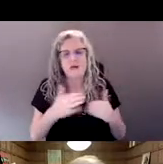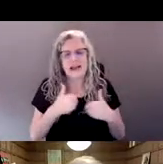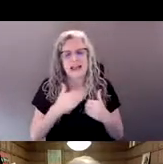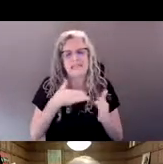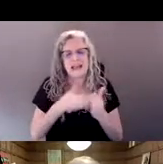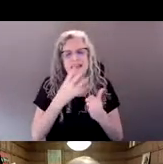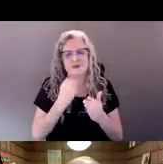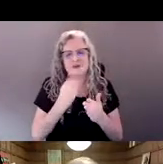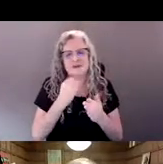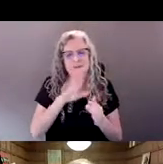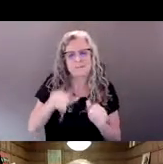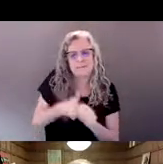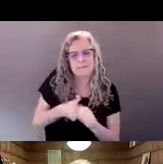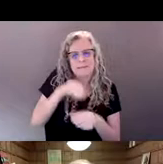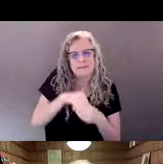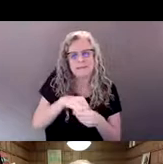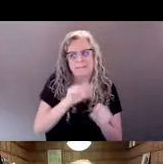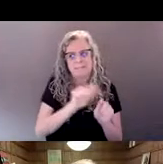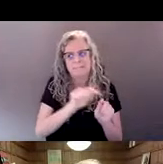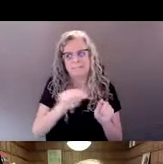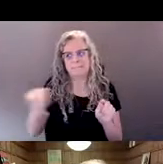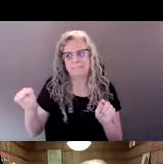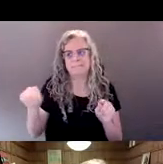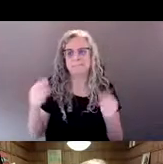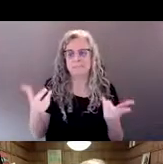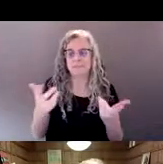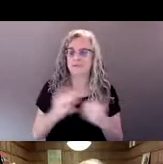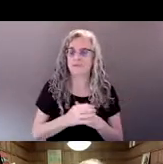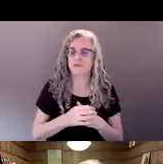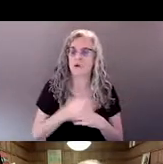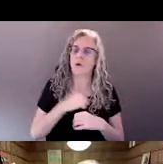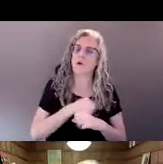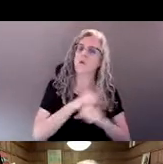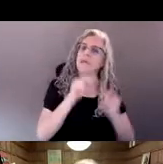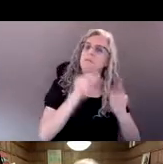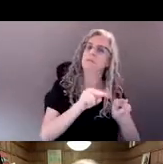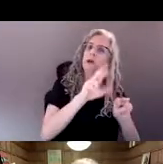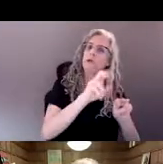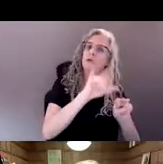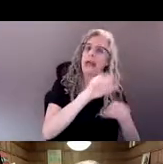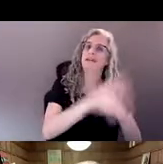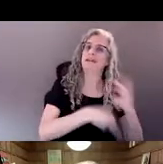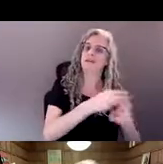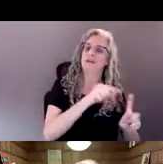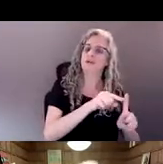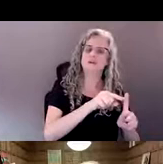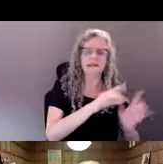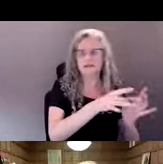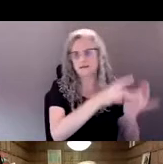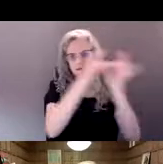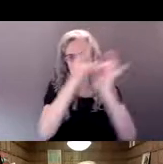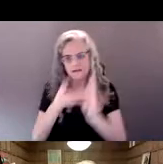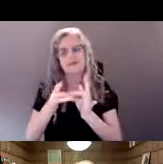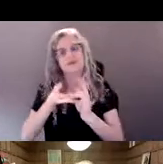anti-Judaism. In other words, what we think the reality of our world is not independent of the